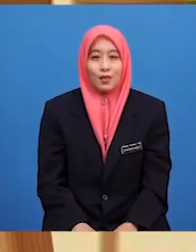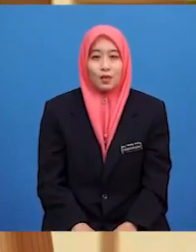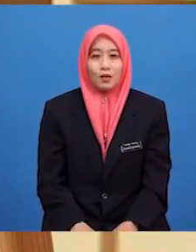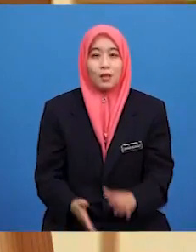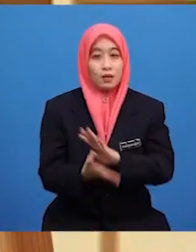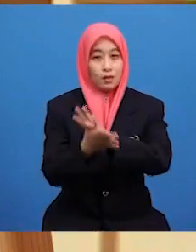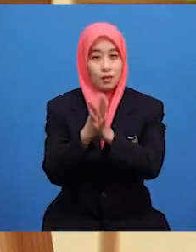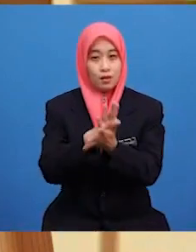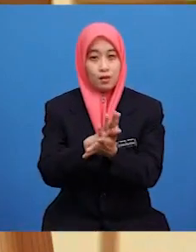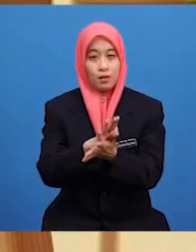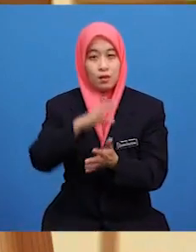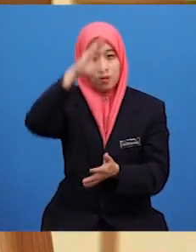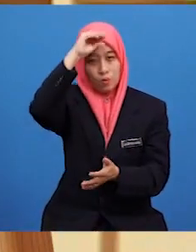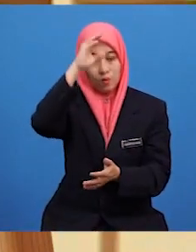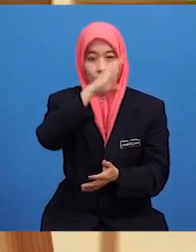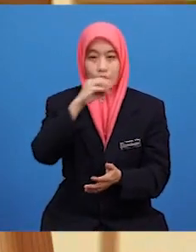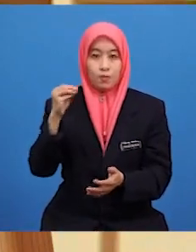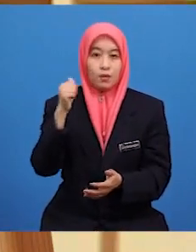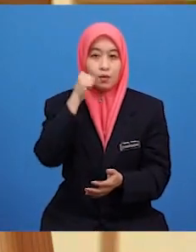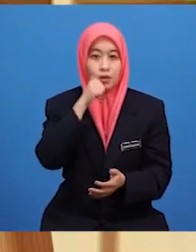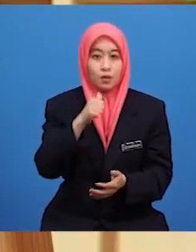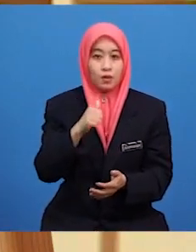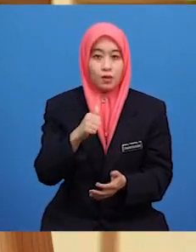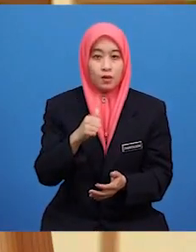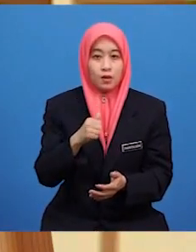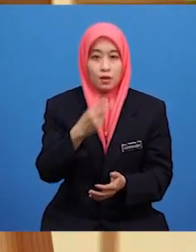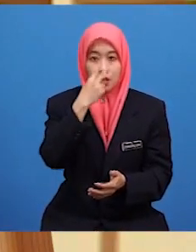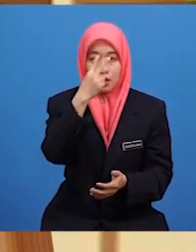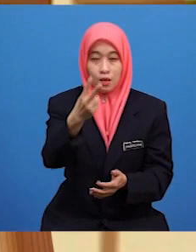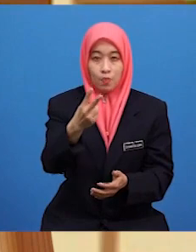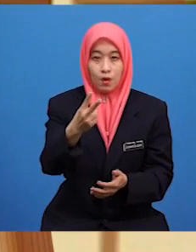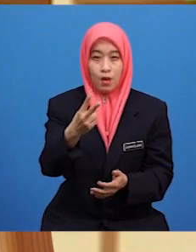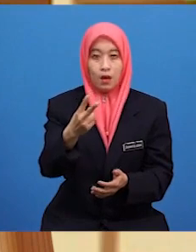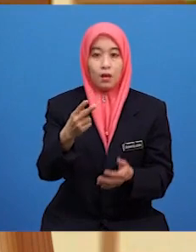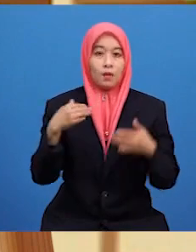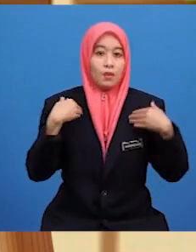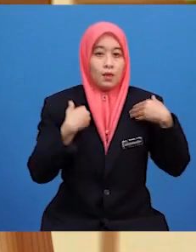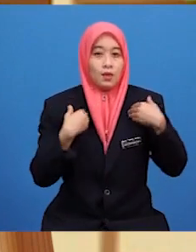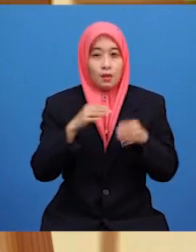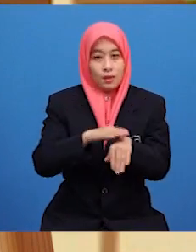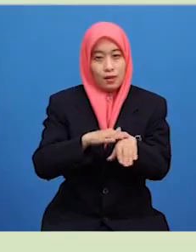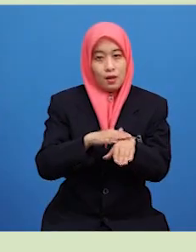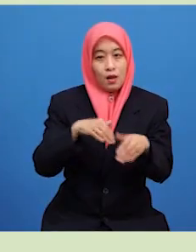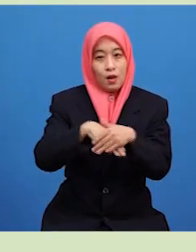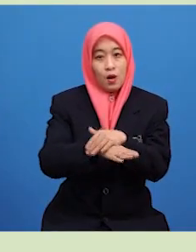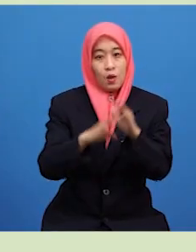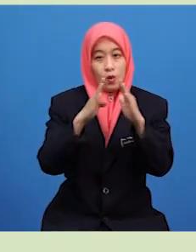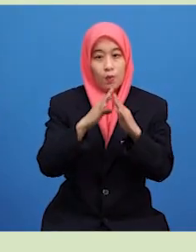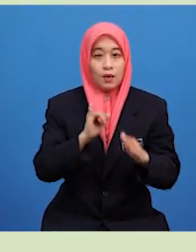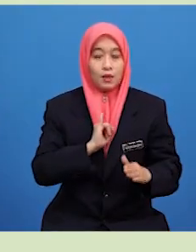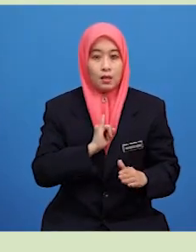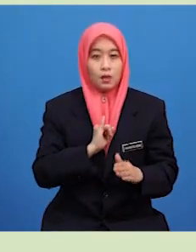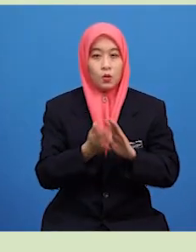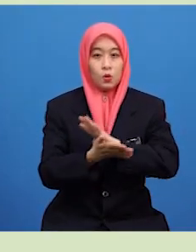So, boys and girls, you have seen the pets in my house. So, there